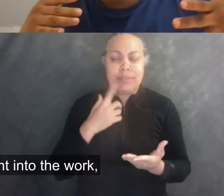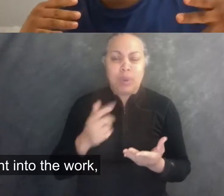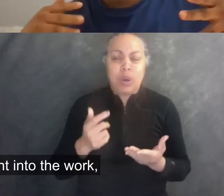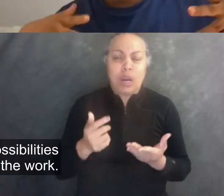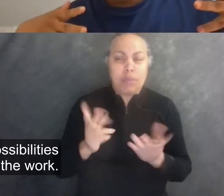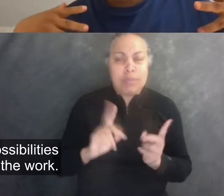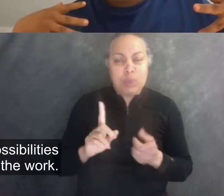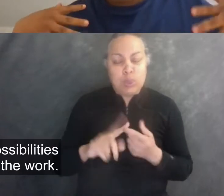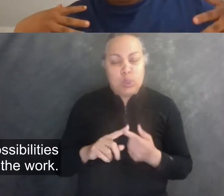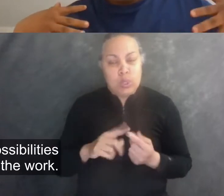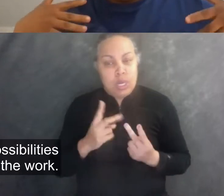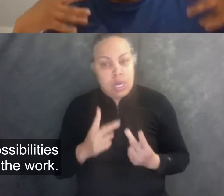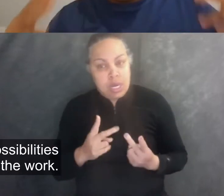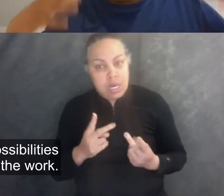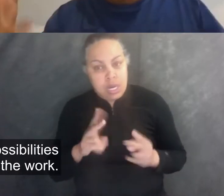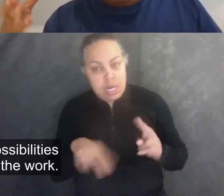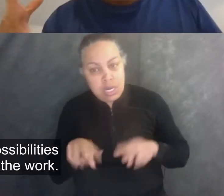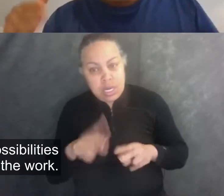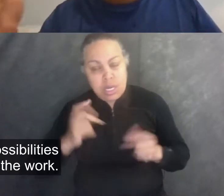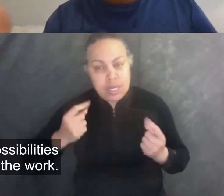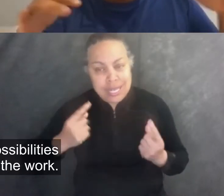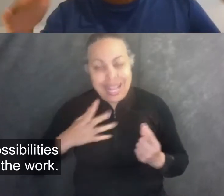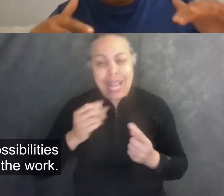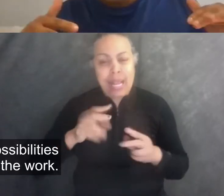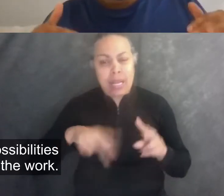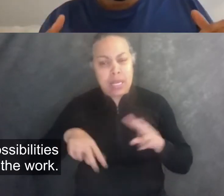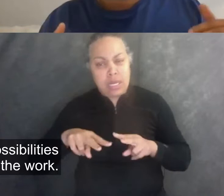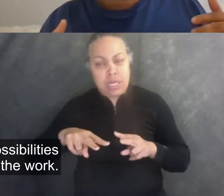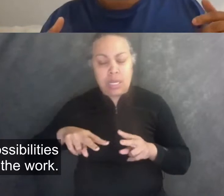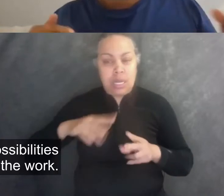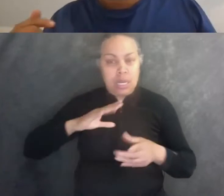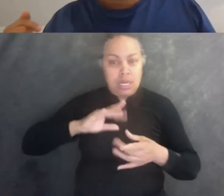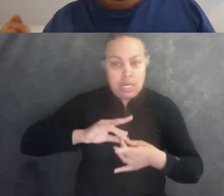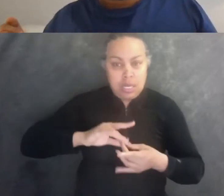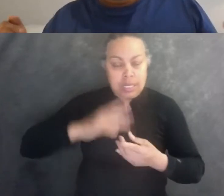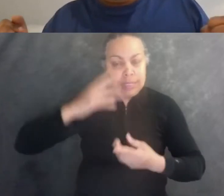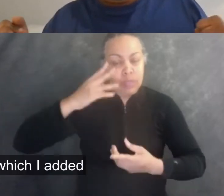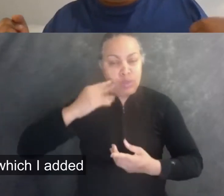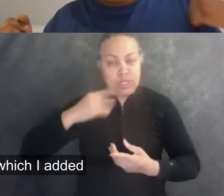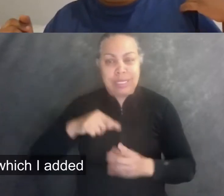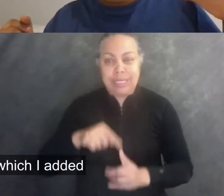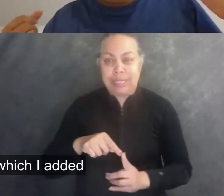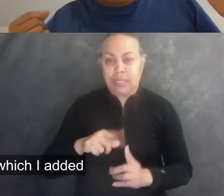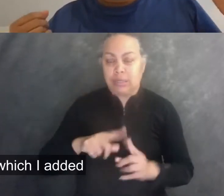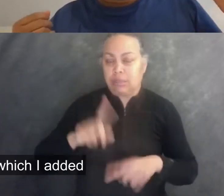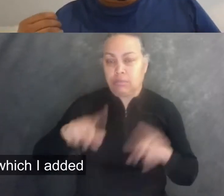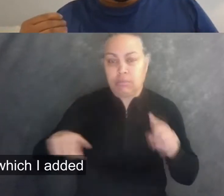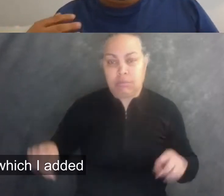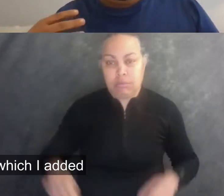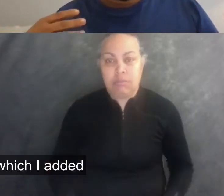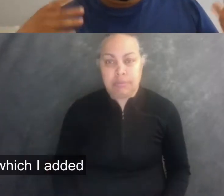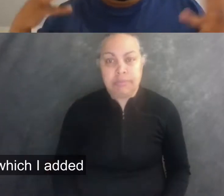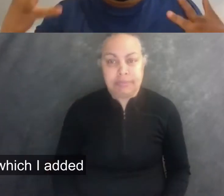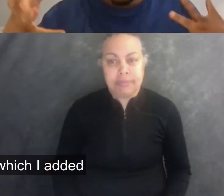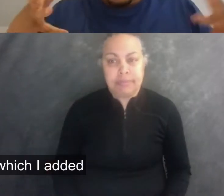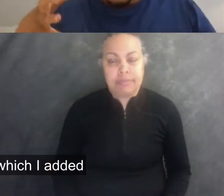work, but also many possibilities of presence with the work. And so the